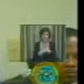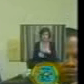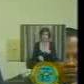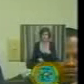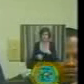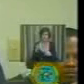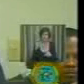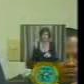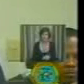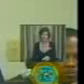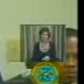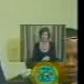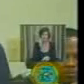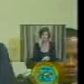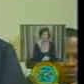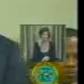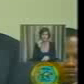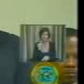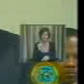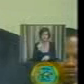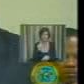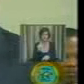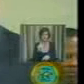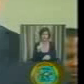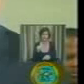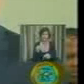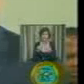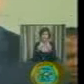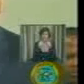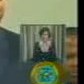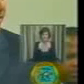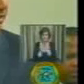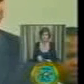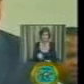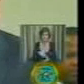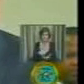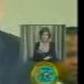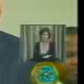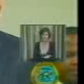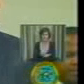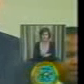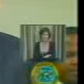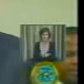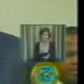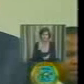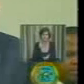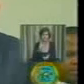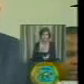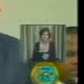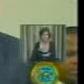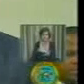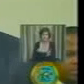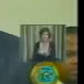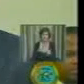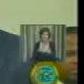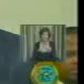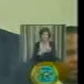Delight Housing Community, on St. Thomas, the State Duno Affordable Housing Development, construction of a regional library and